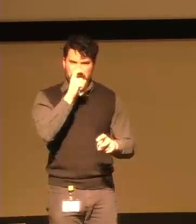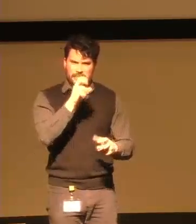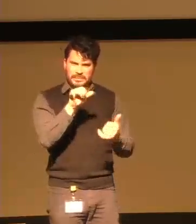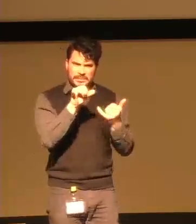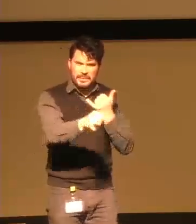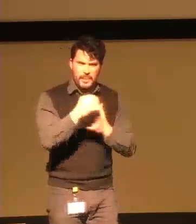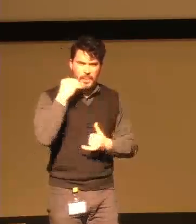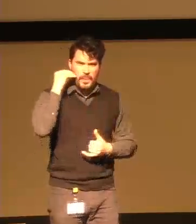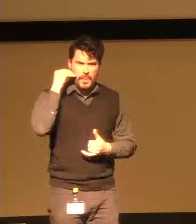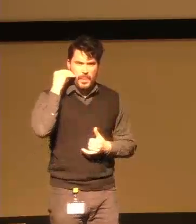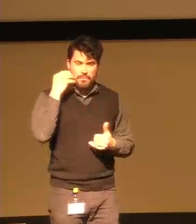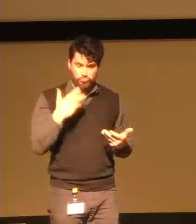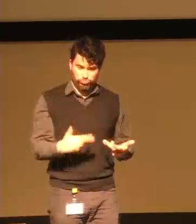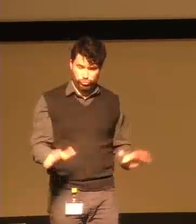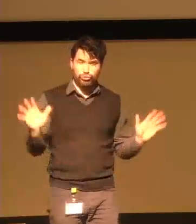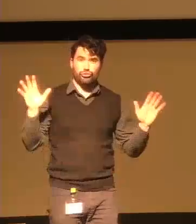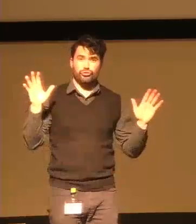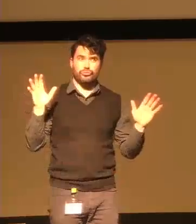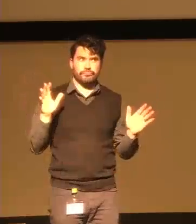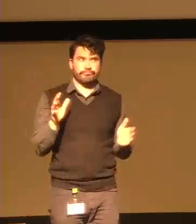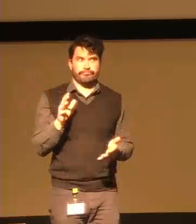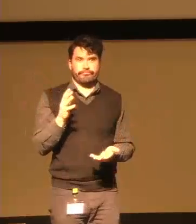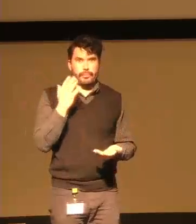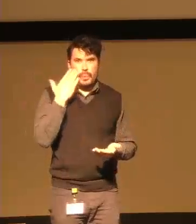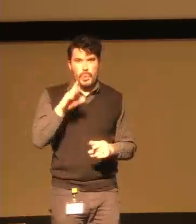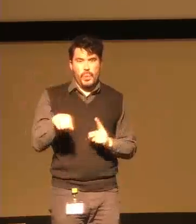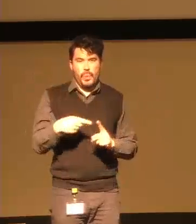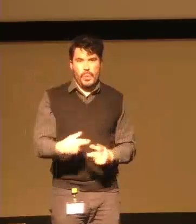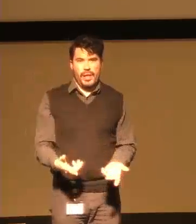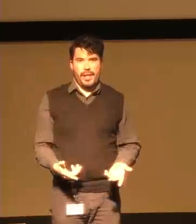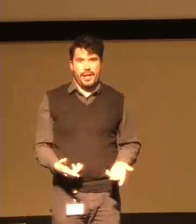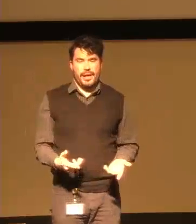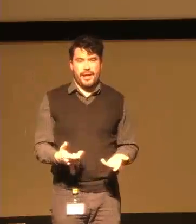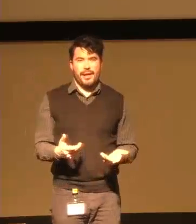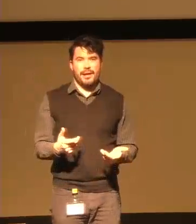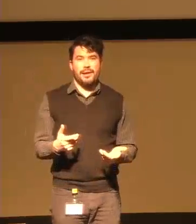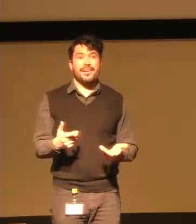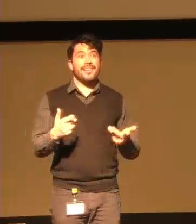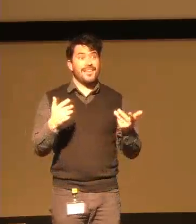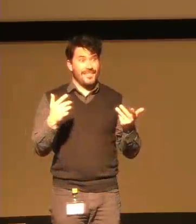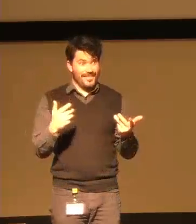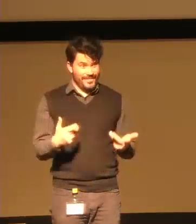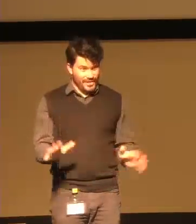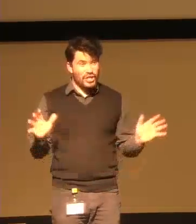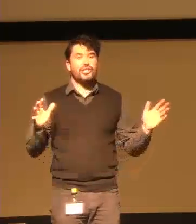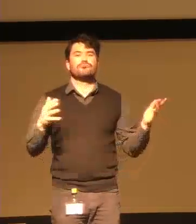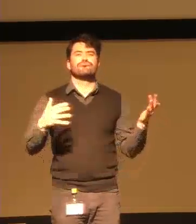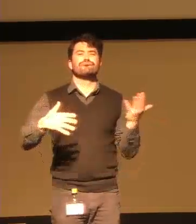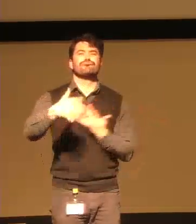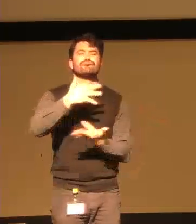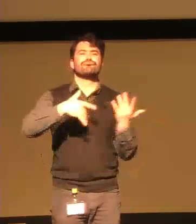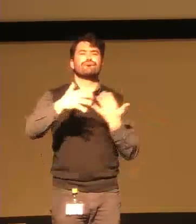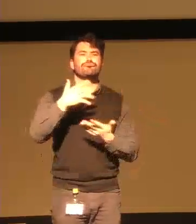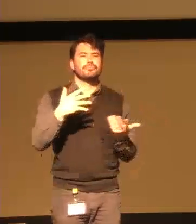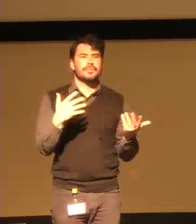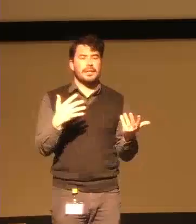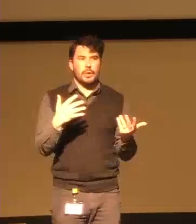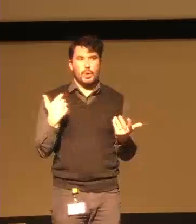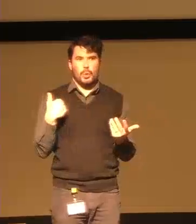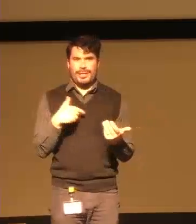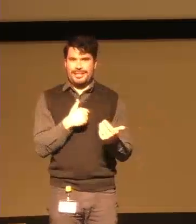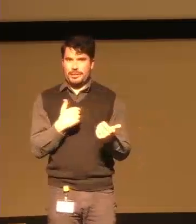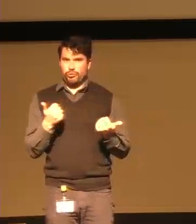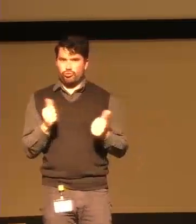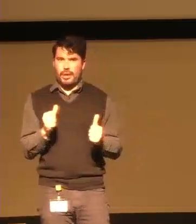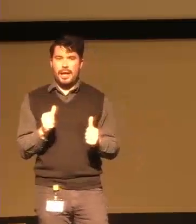people are discussing is whether when we lift the stay-at-home, when we have adequate testing, that we